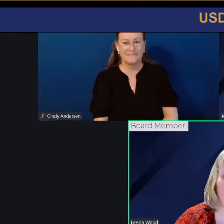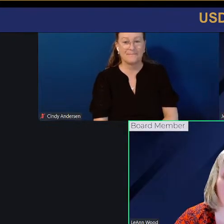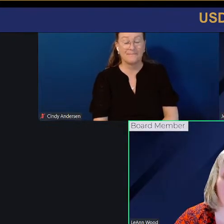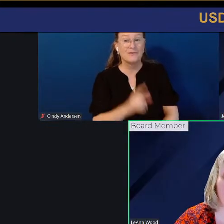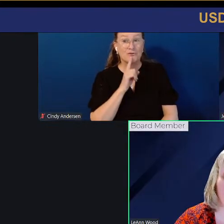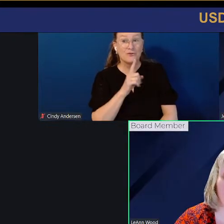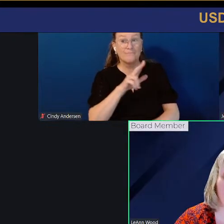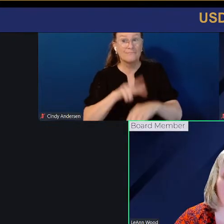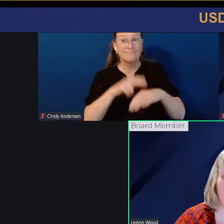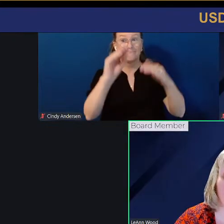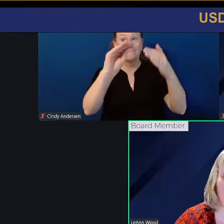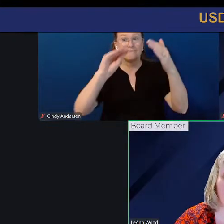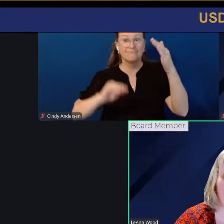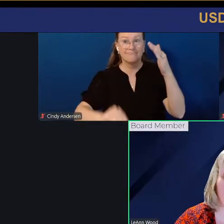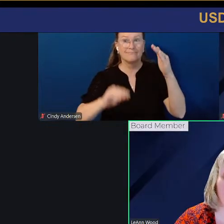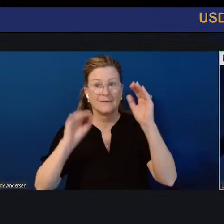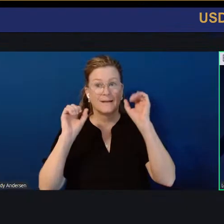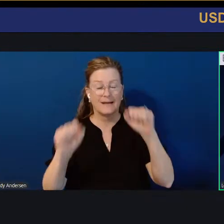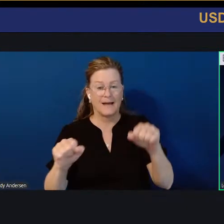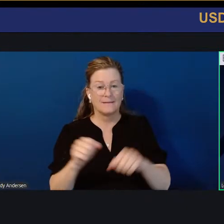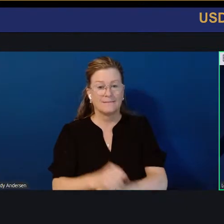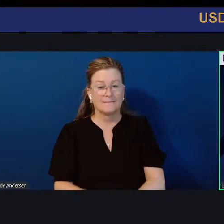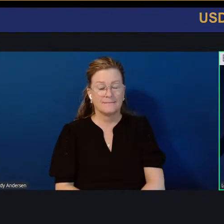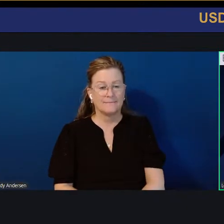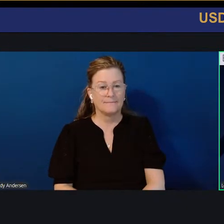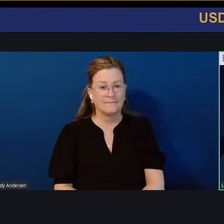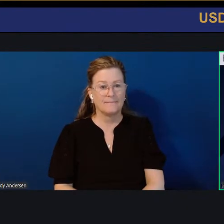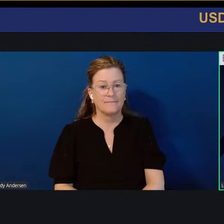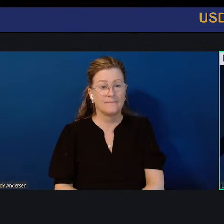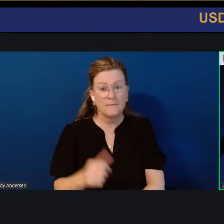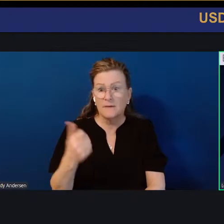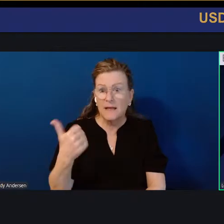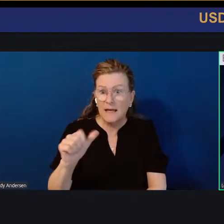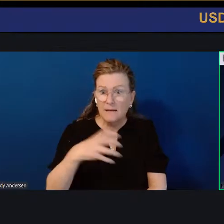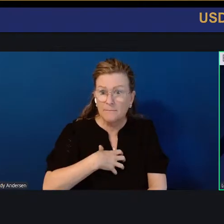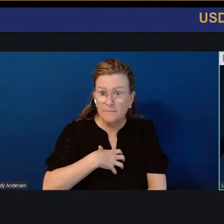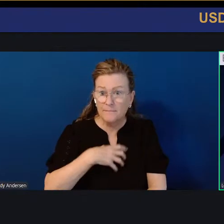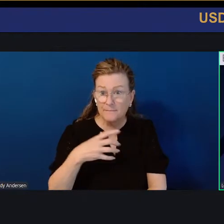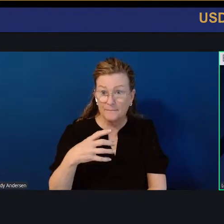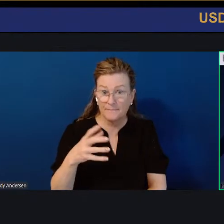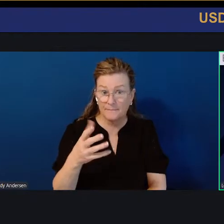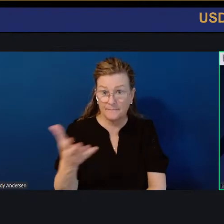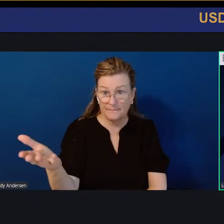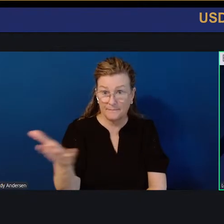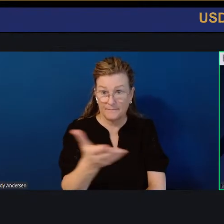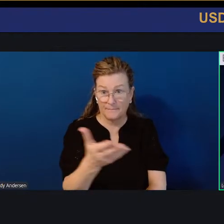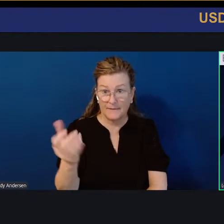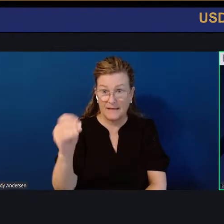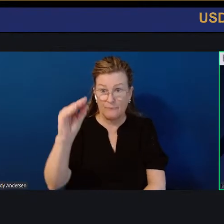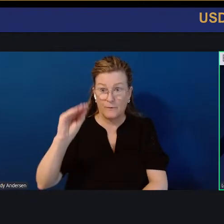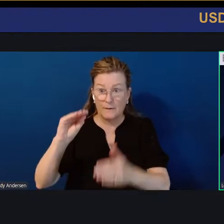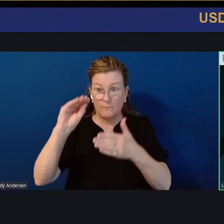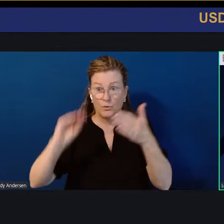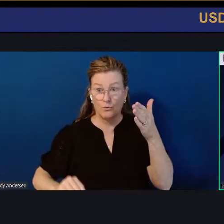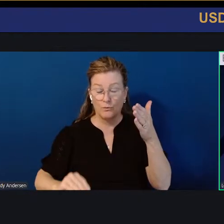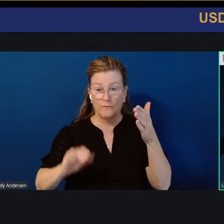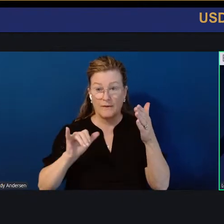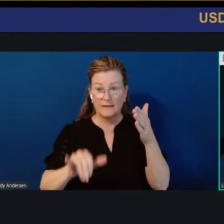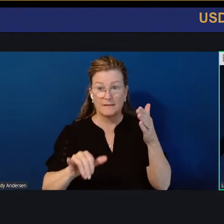Yeah, I'm fine with that. Let's move. Are there any objections from our board members if we move